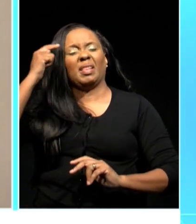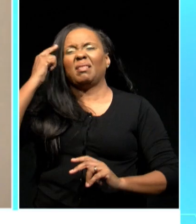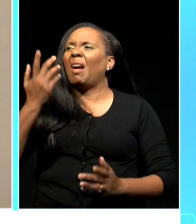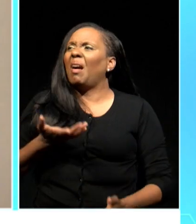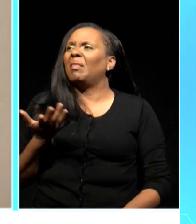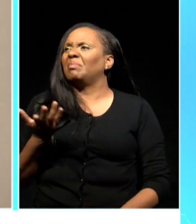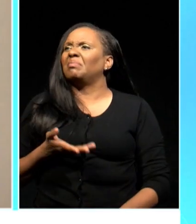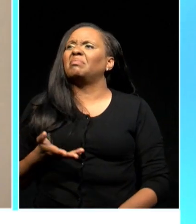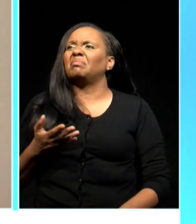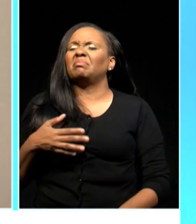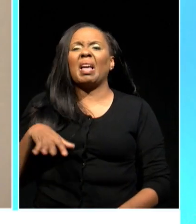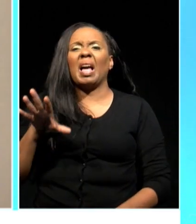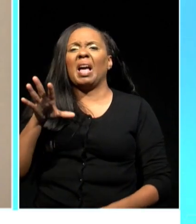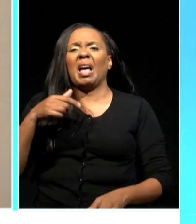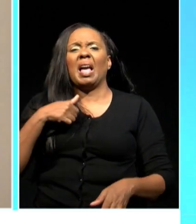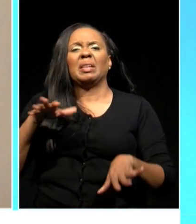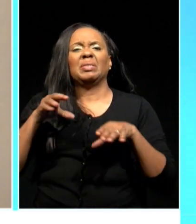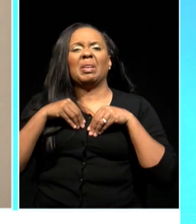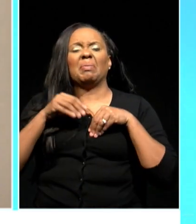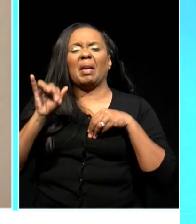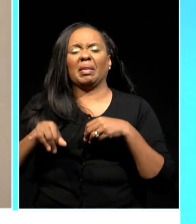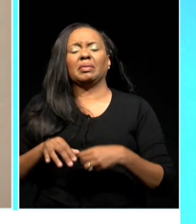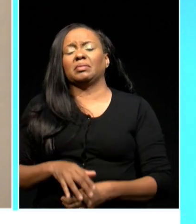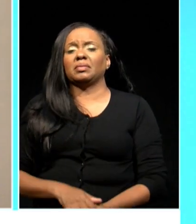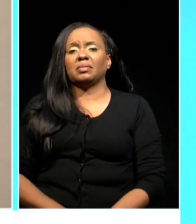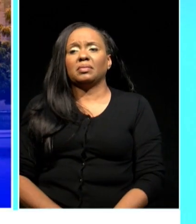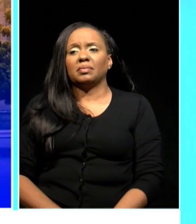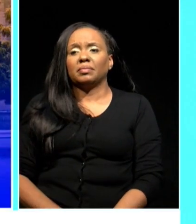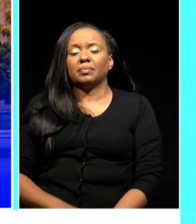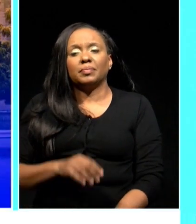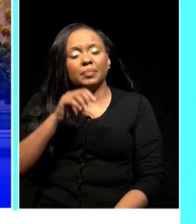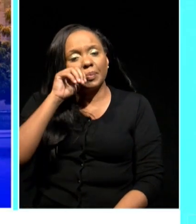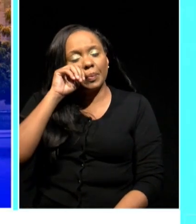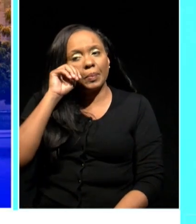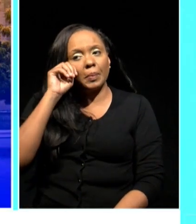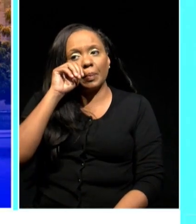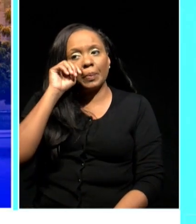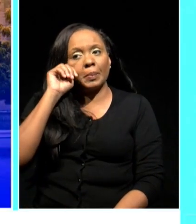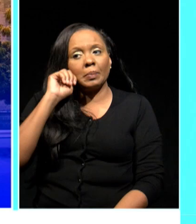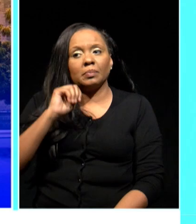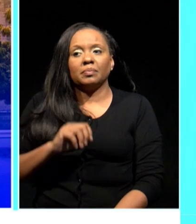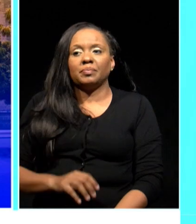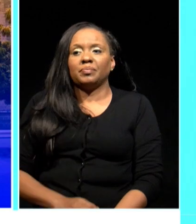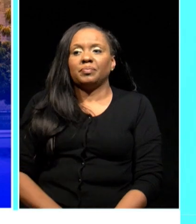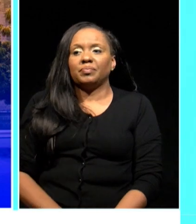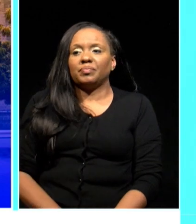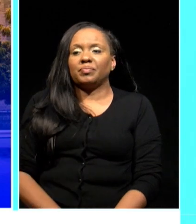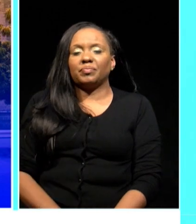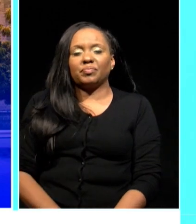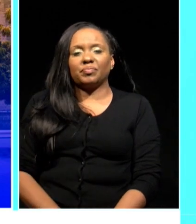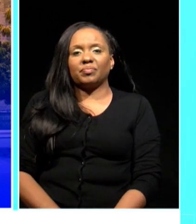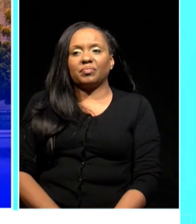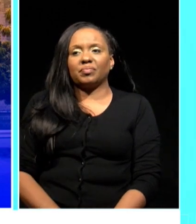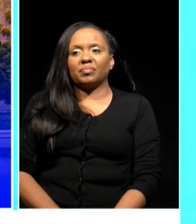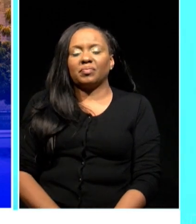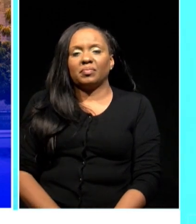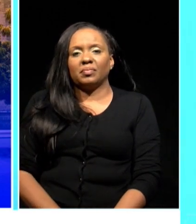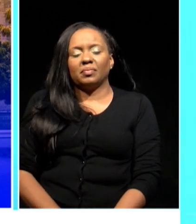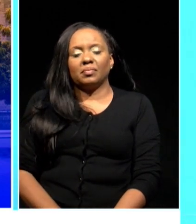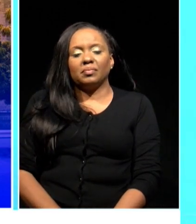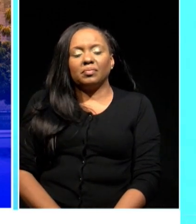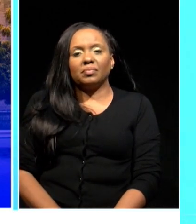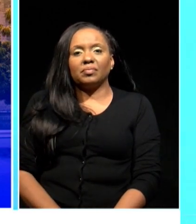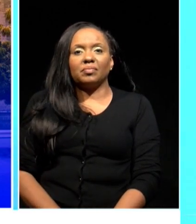another demographic. In for between both parties, did you see a clear sense of